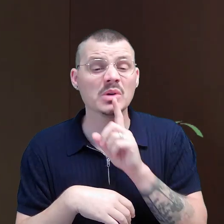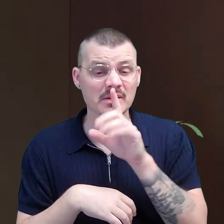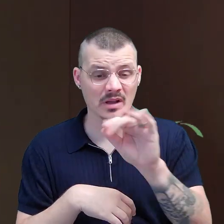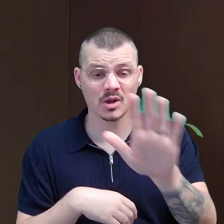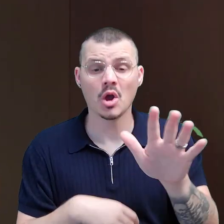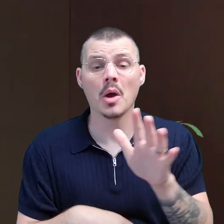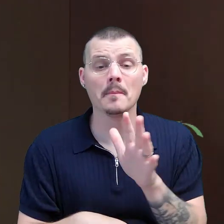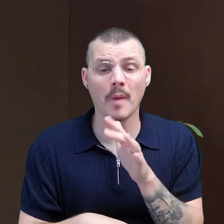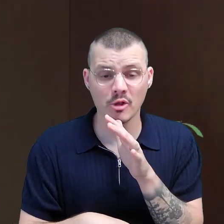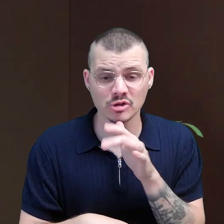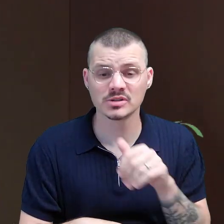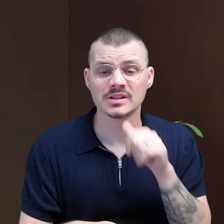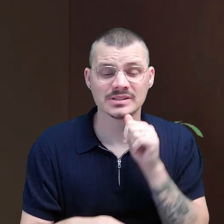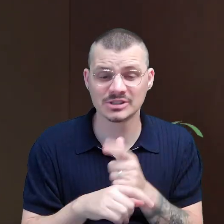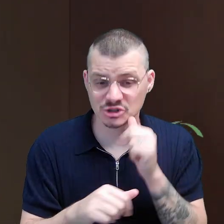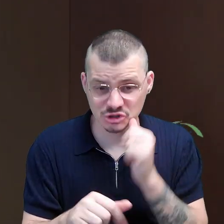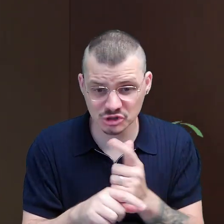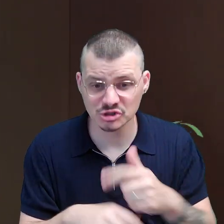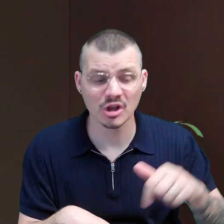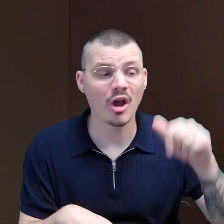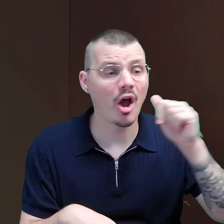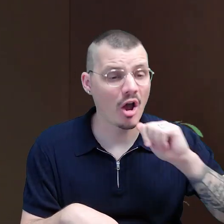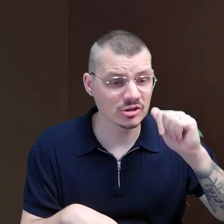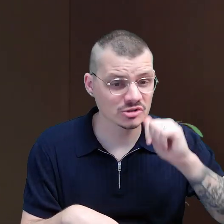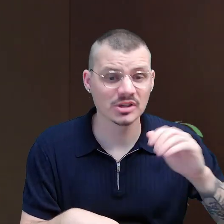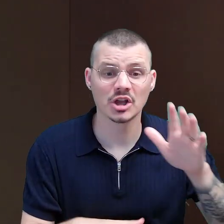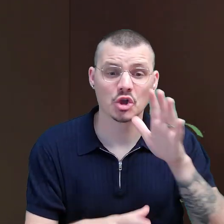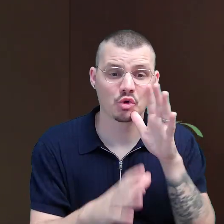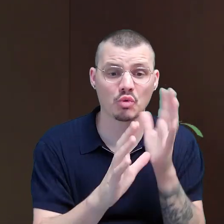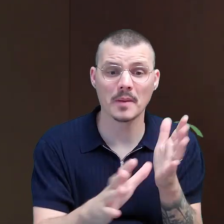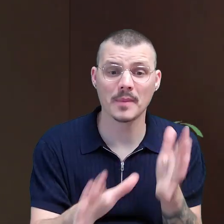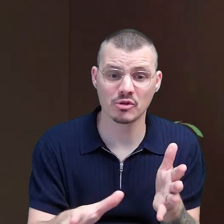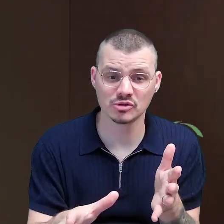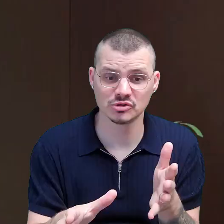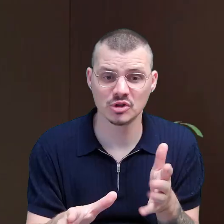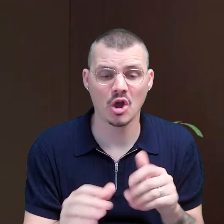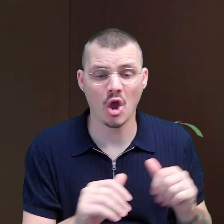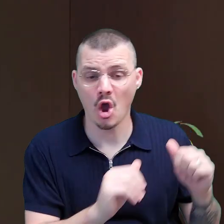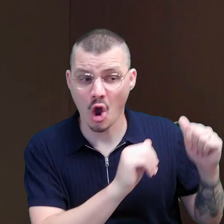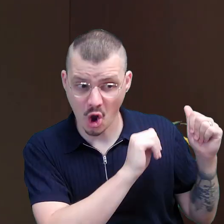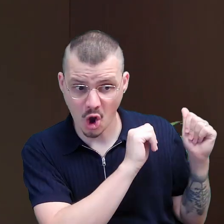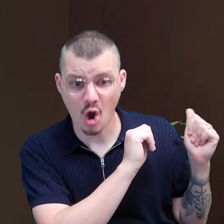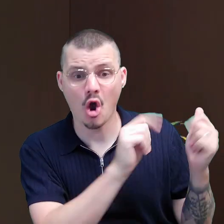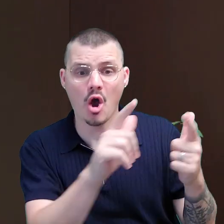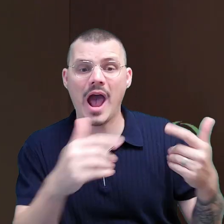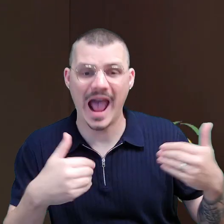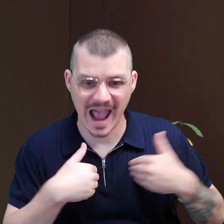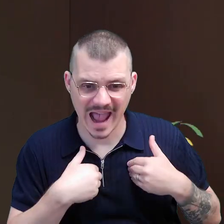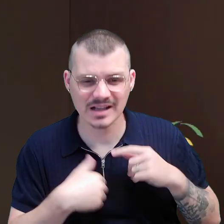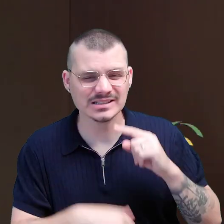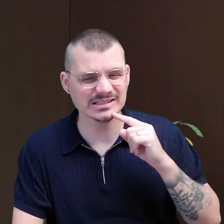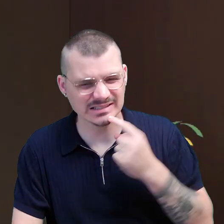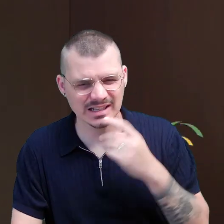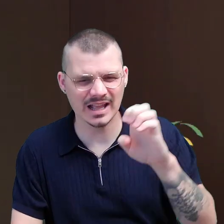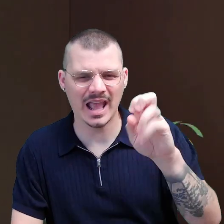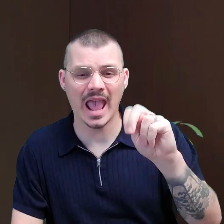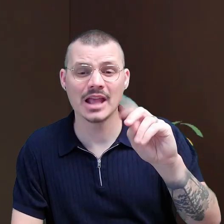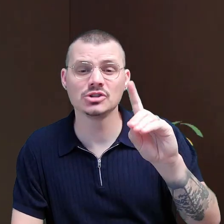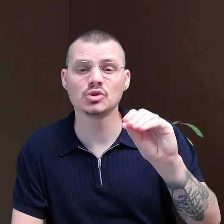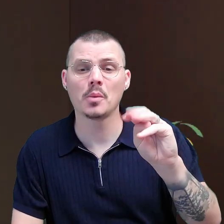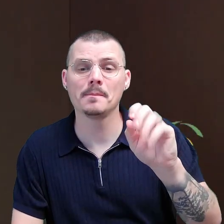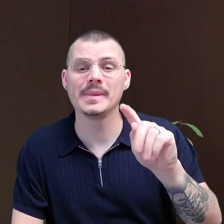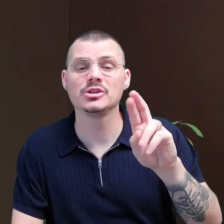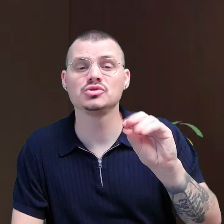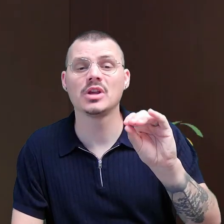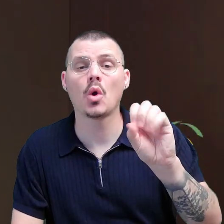interest that her mother, sisters, aunts, and grandmothers all had such